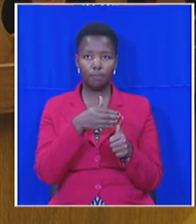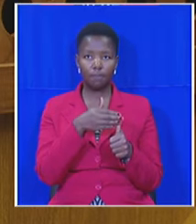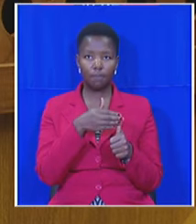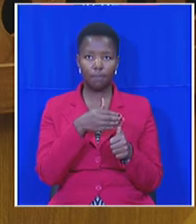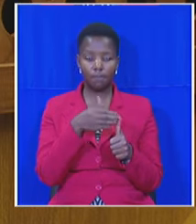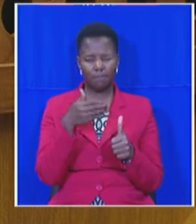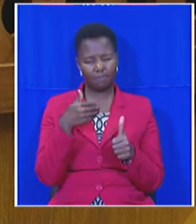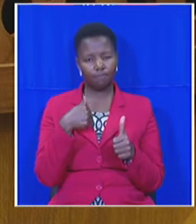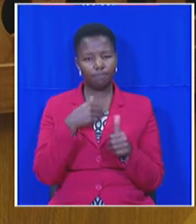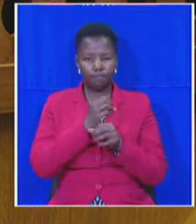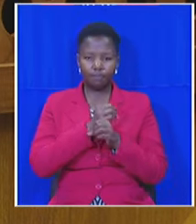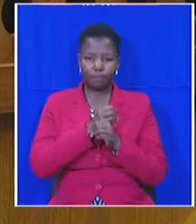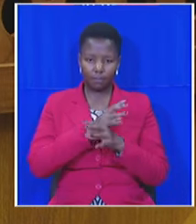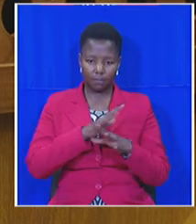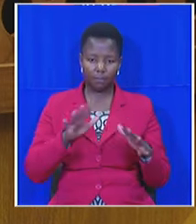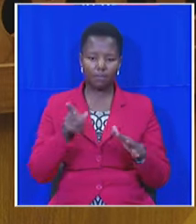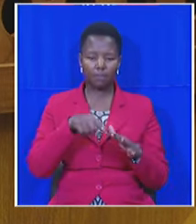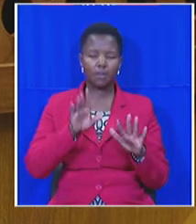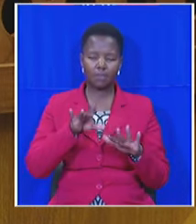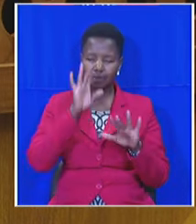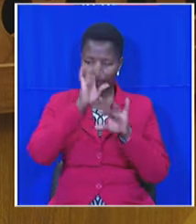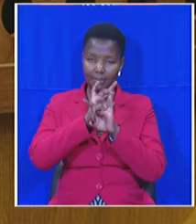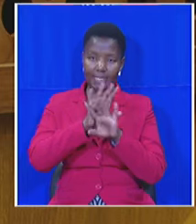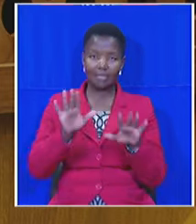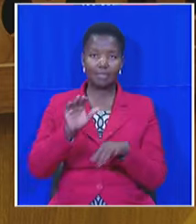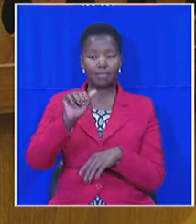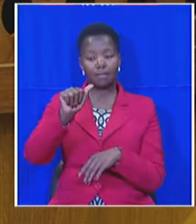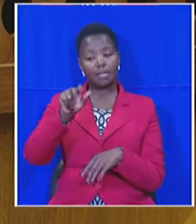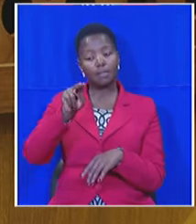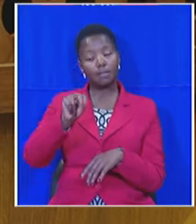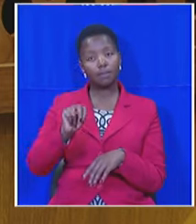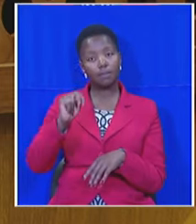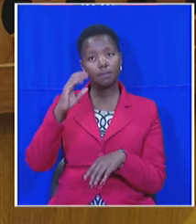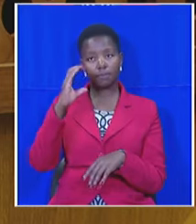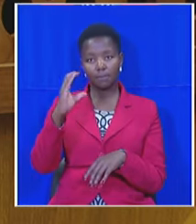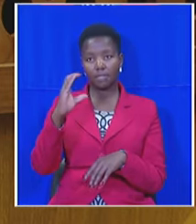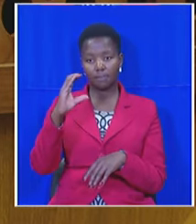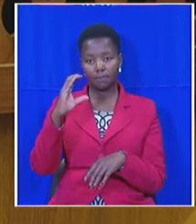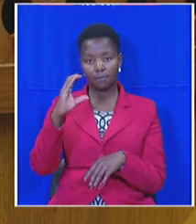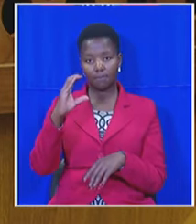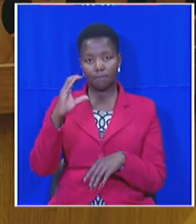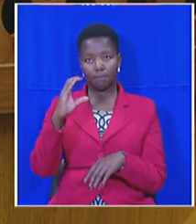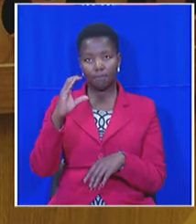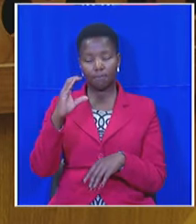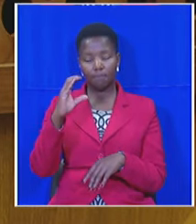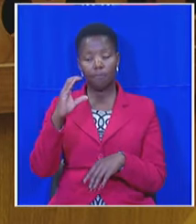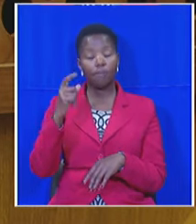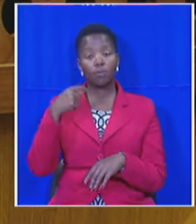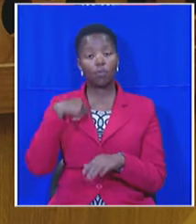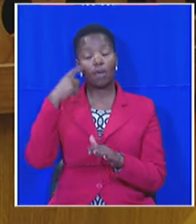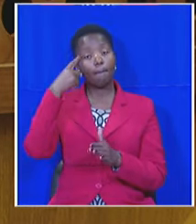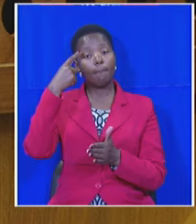the beginning, it must be clear that the ANC stand for a philosophy